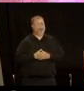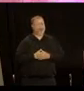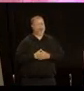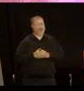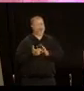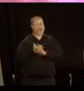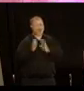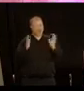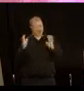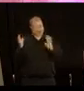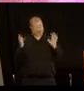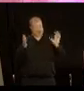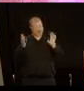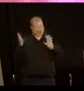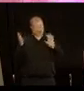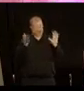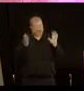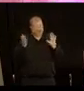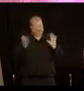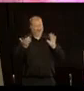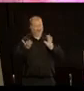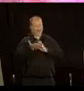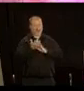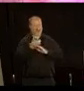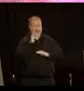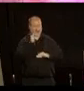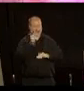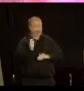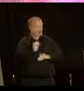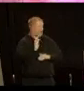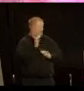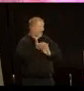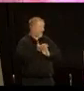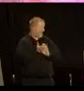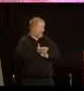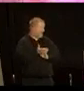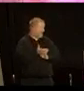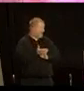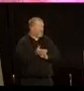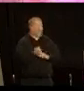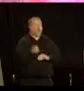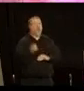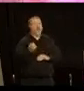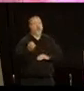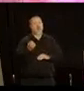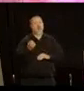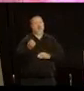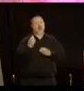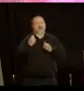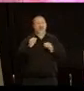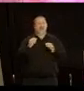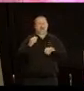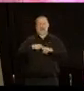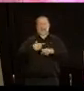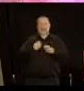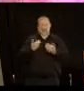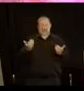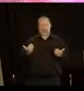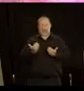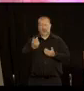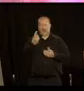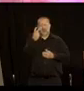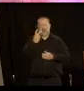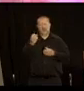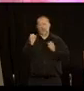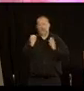She's learning to clap, so maybe she'll clap for you in a little bit. You know, I've only been in office a short time, but one of the most